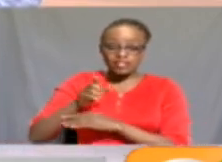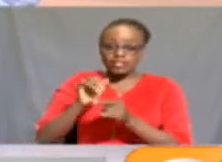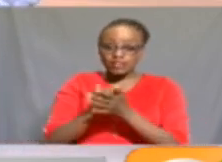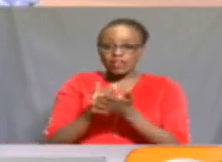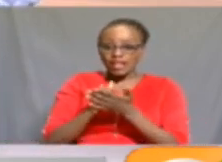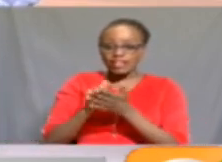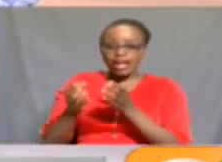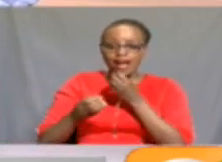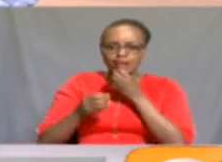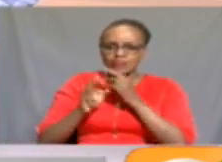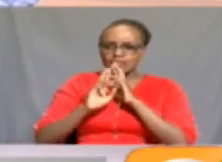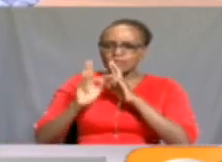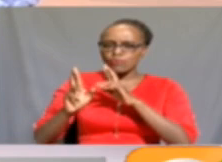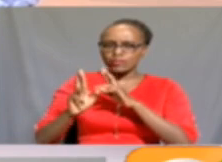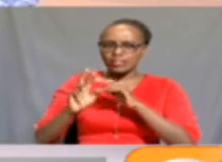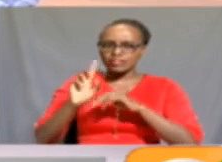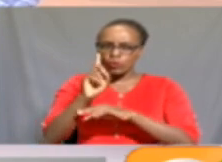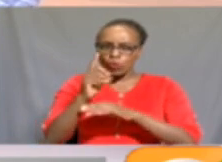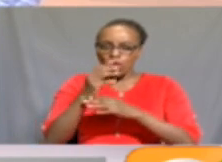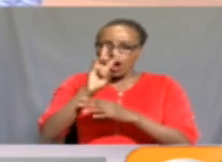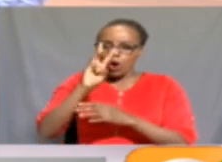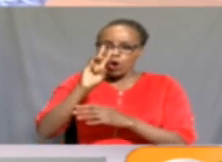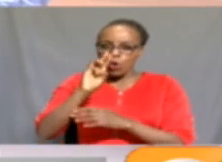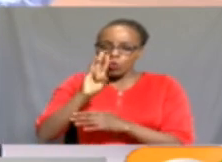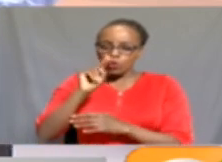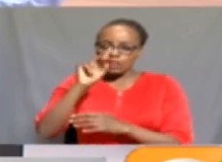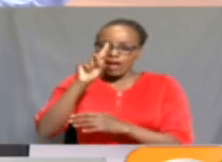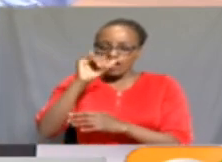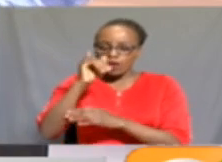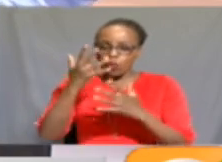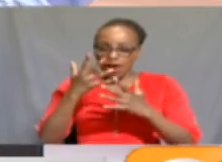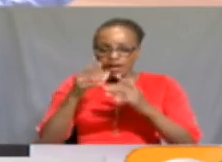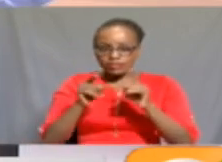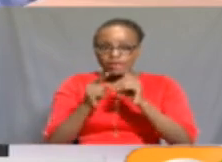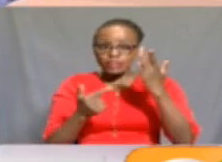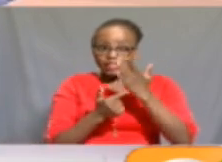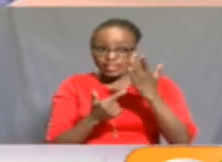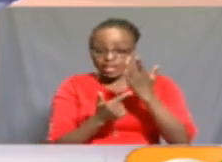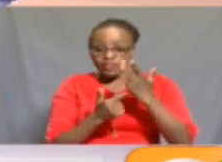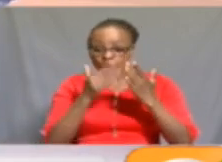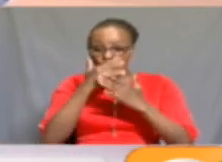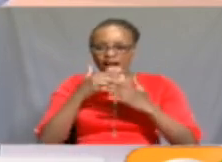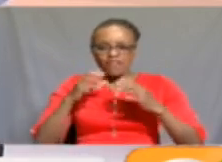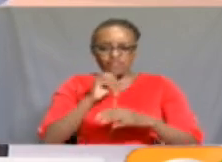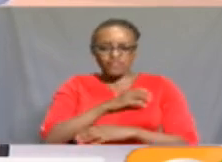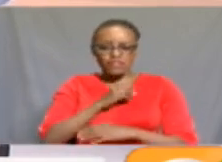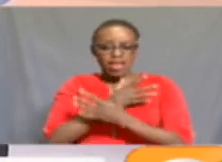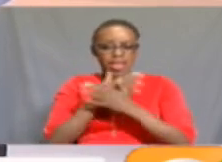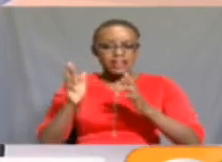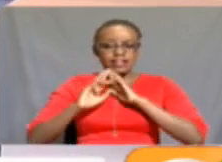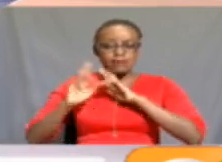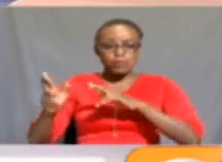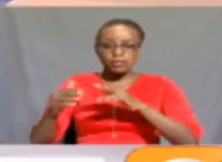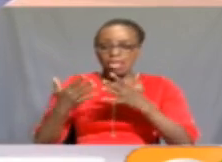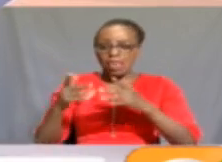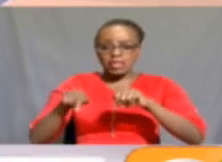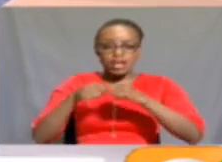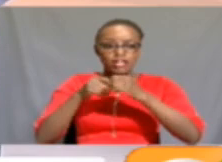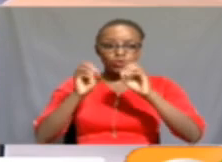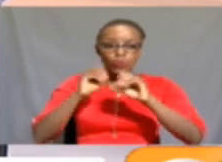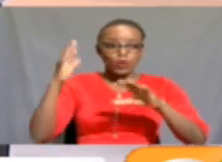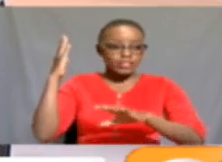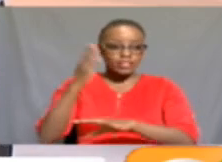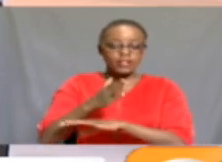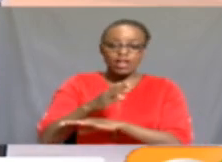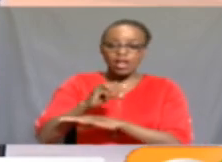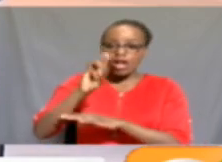epicenter was reported at Wundanyi in Taita Taveta. It caused panic, but no reported casualties. That's right. We're going to go straight